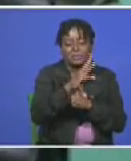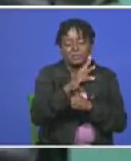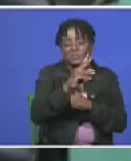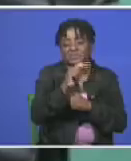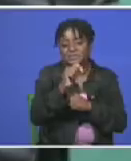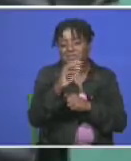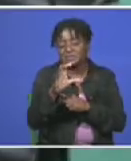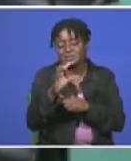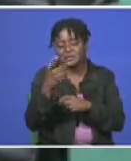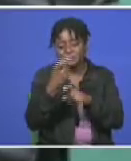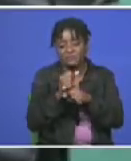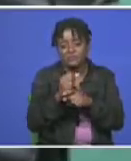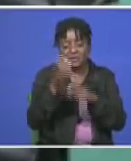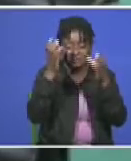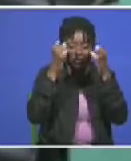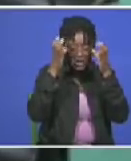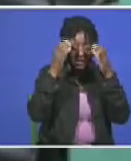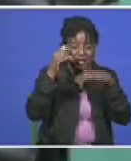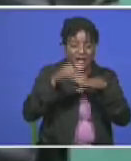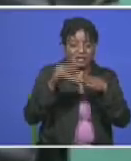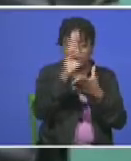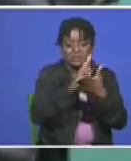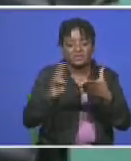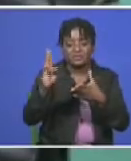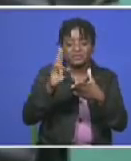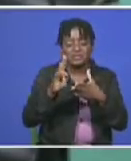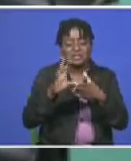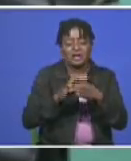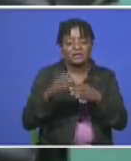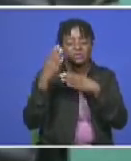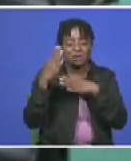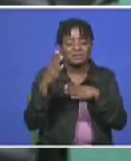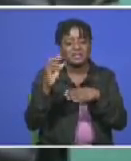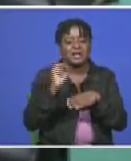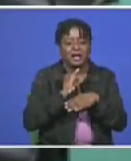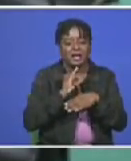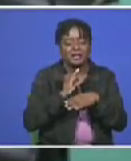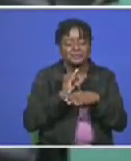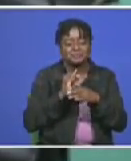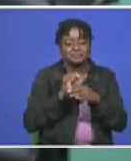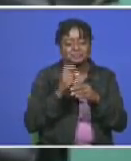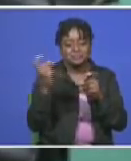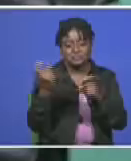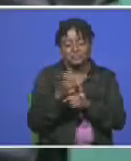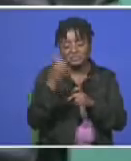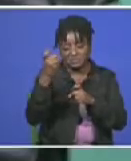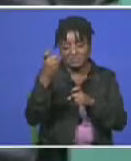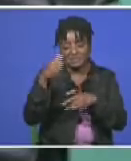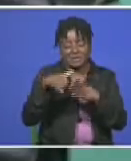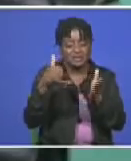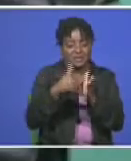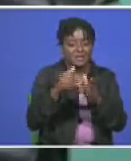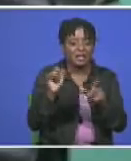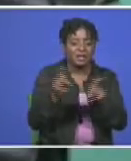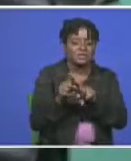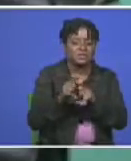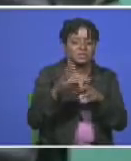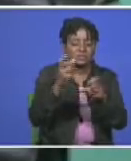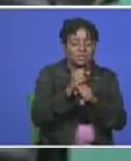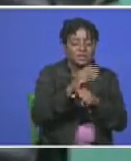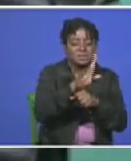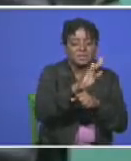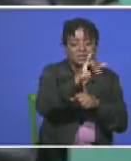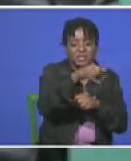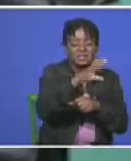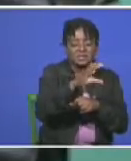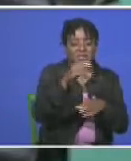University College of the Bahamas, and I did pass it, and I also took the BJC at 10 years old, and